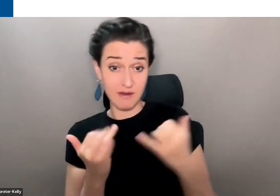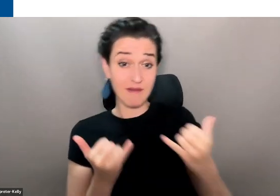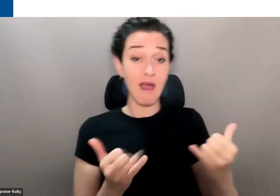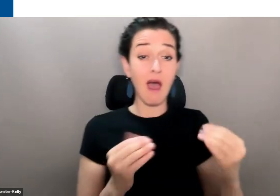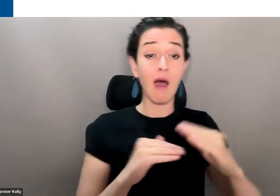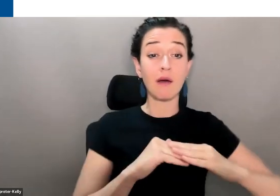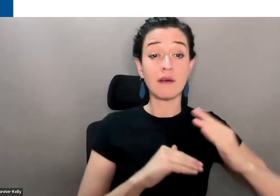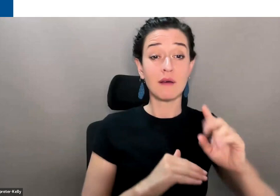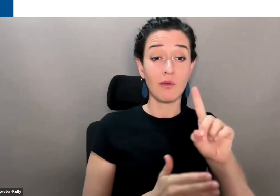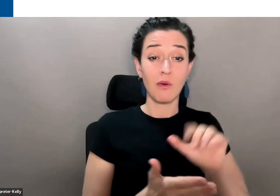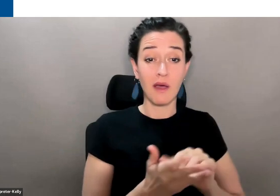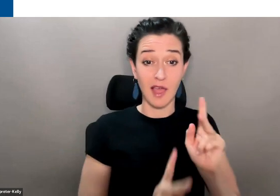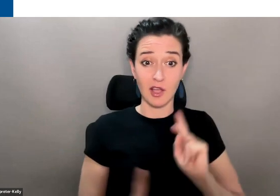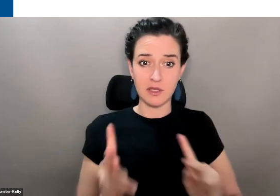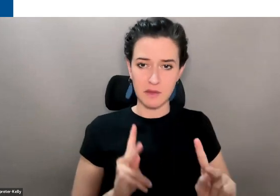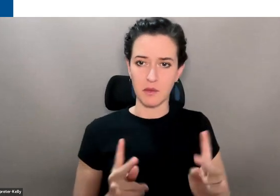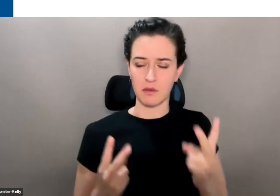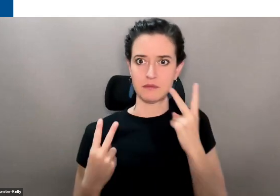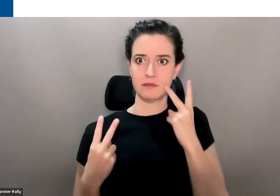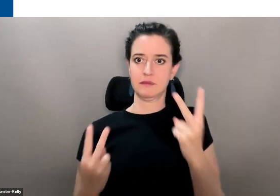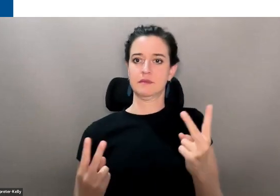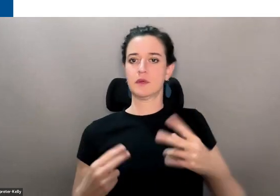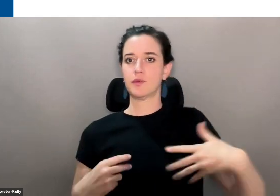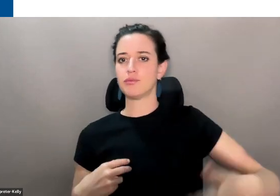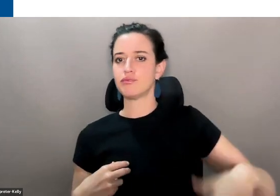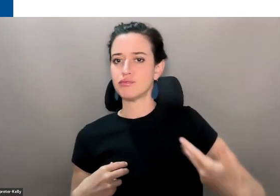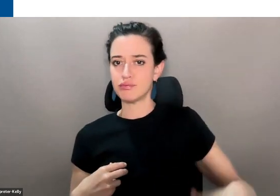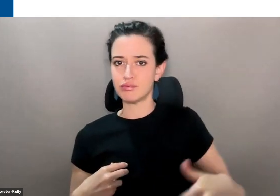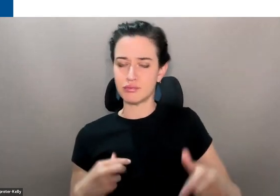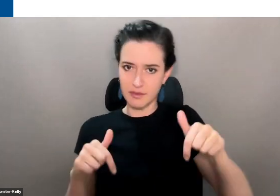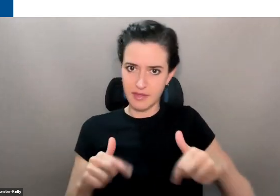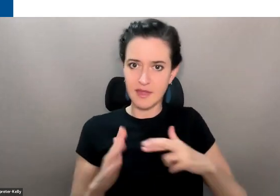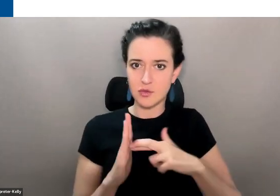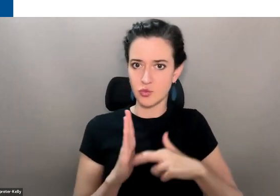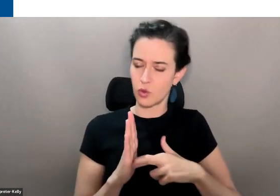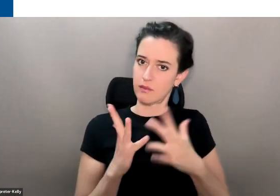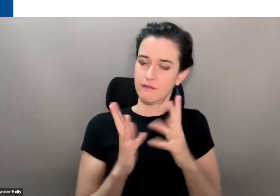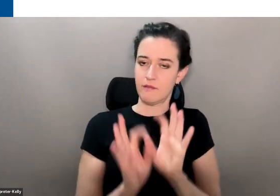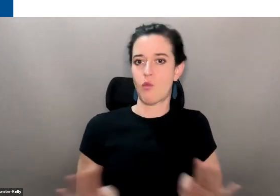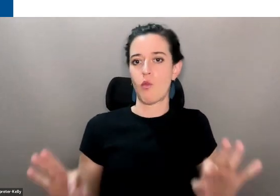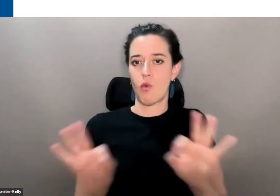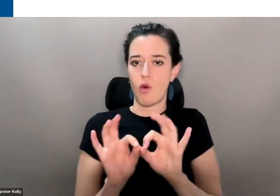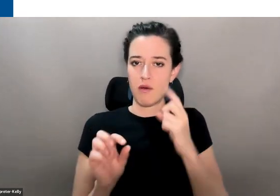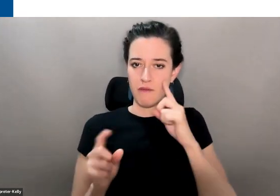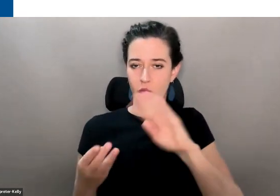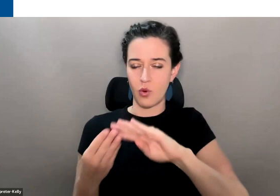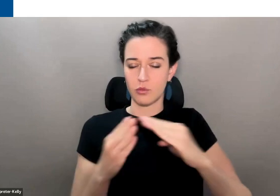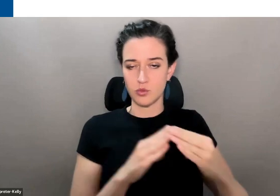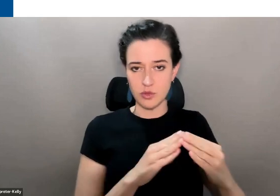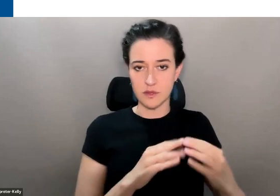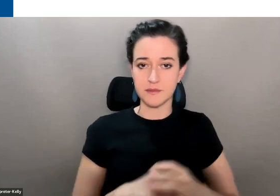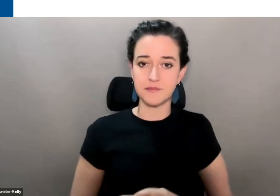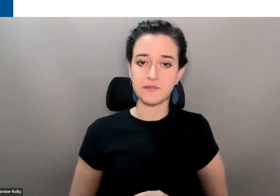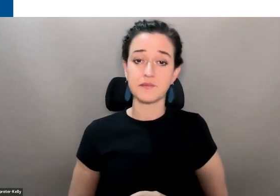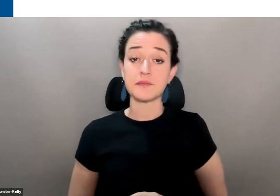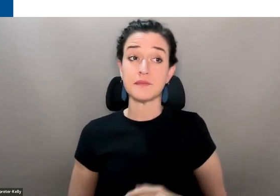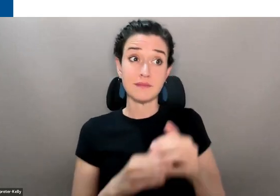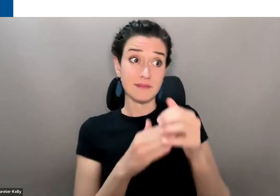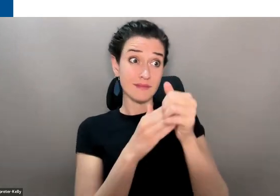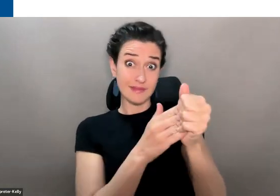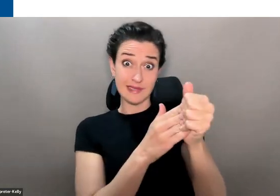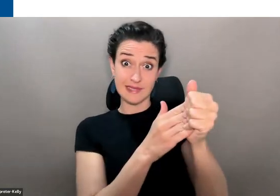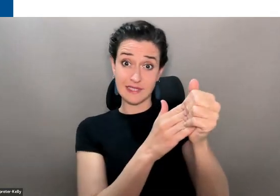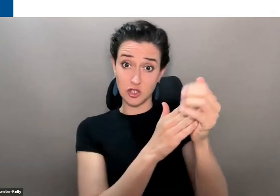this rule is to the disability community. This rule is also the result of leadership. President Biden